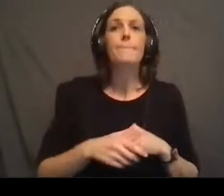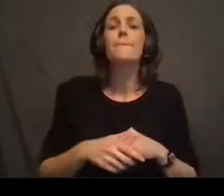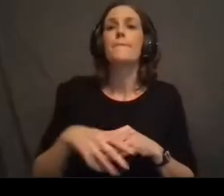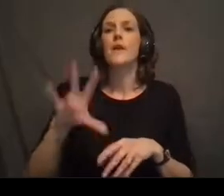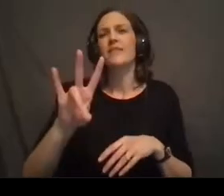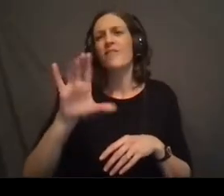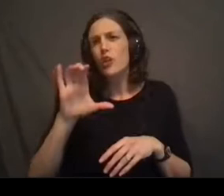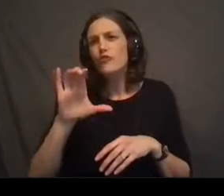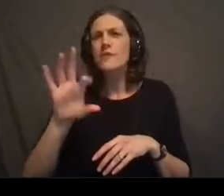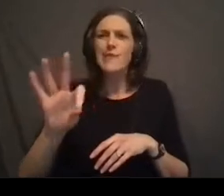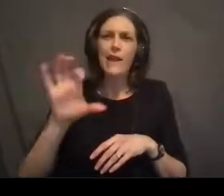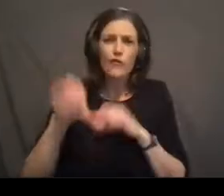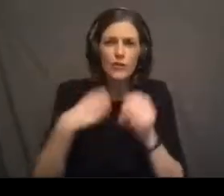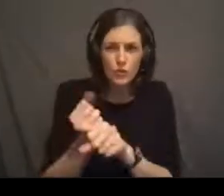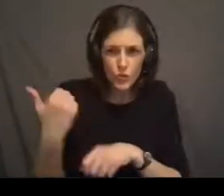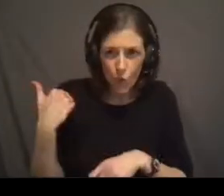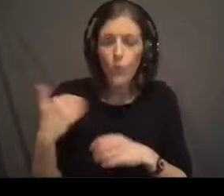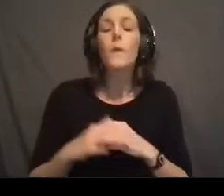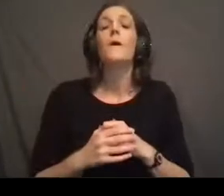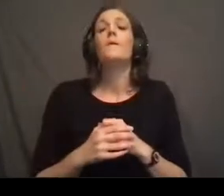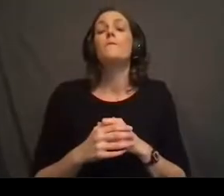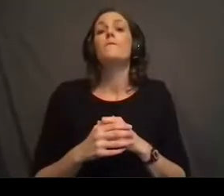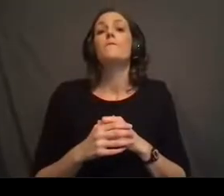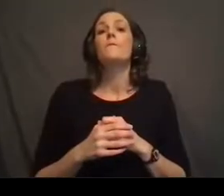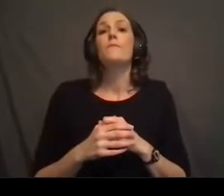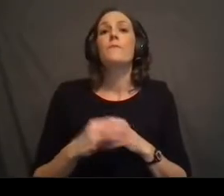700 to maybe 900 years ago,